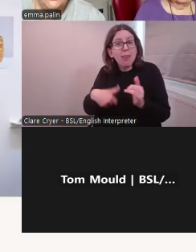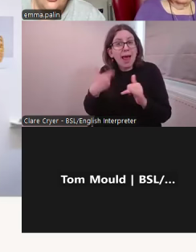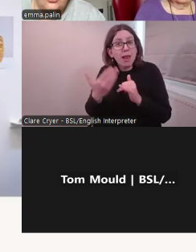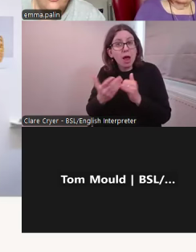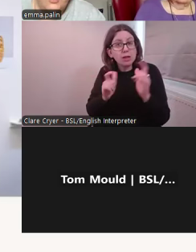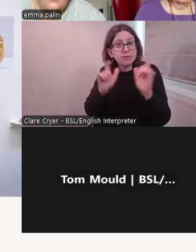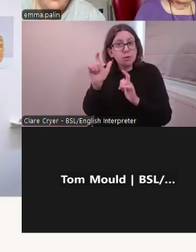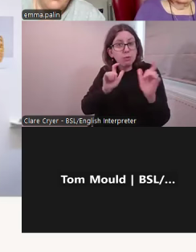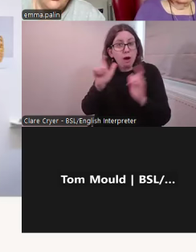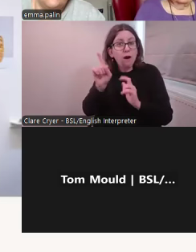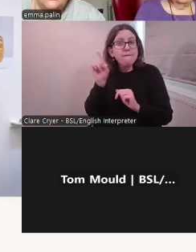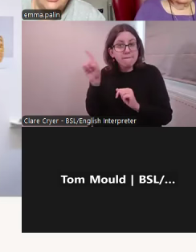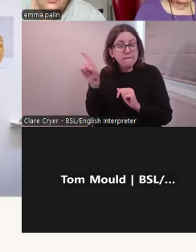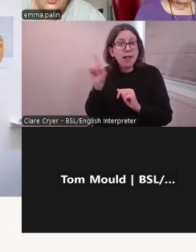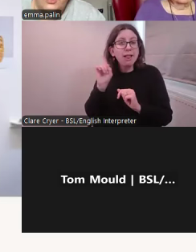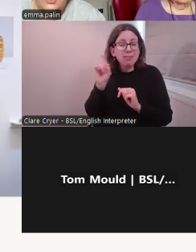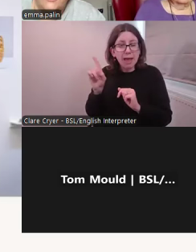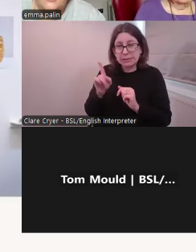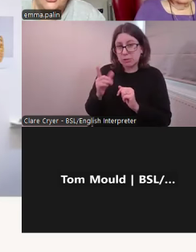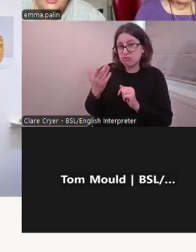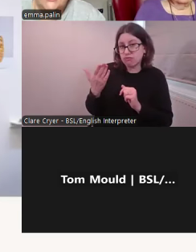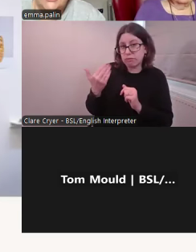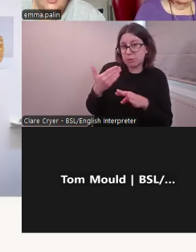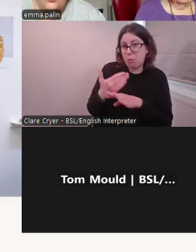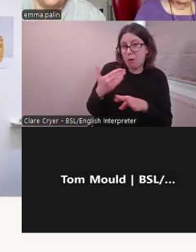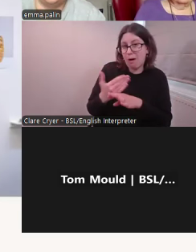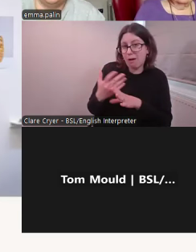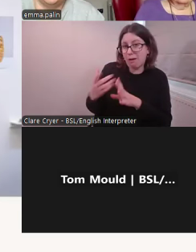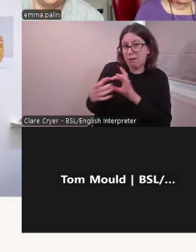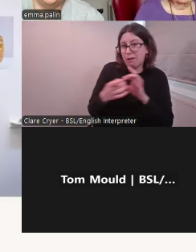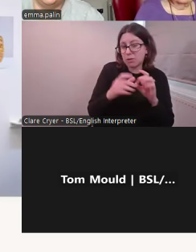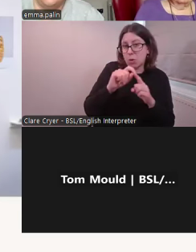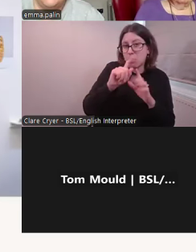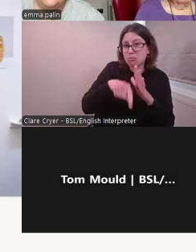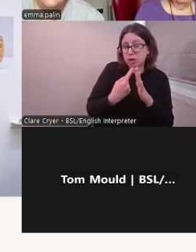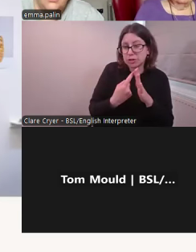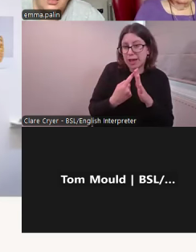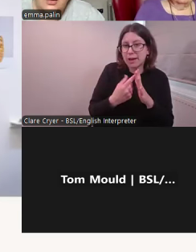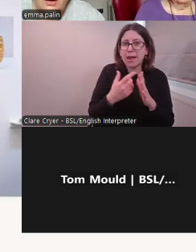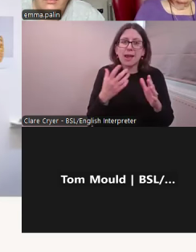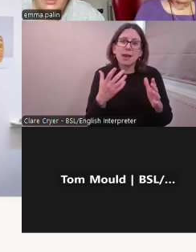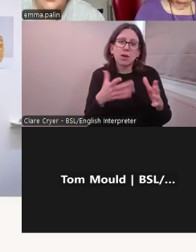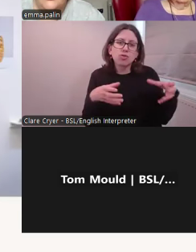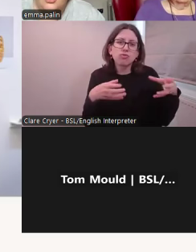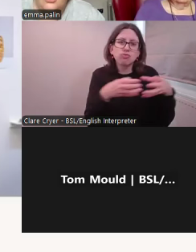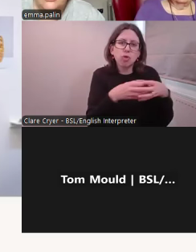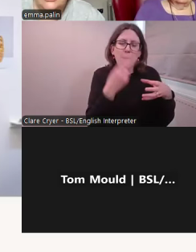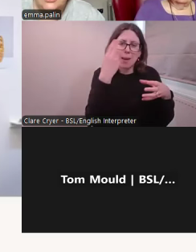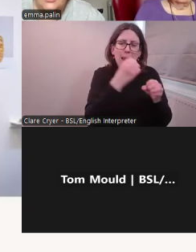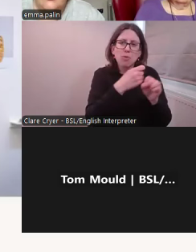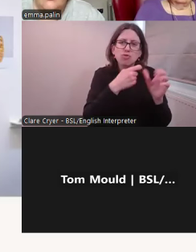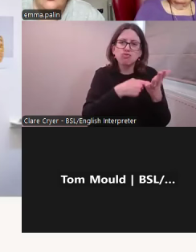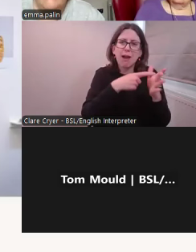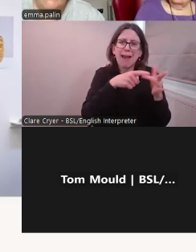of some of our most recent work on a project with a group called The Grain, who are an